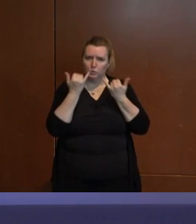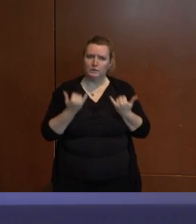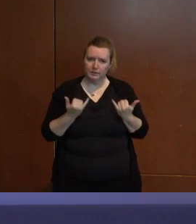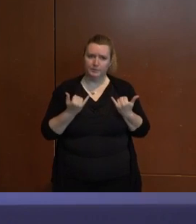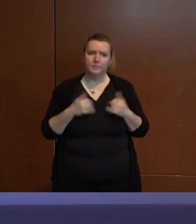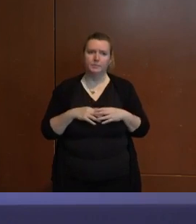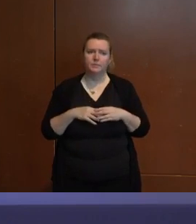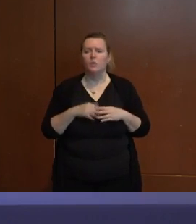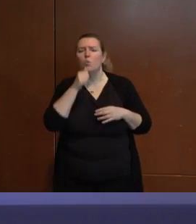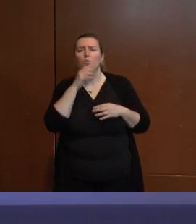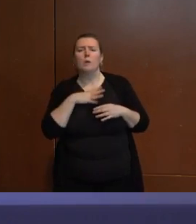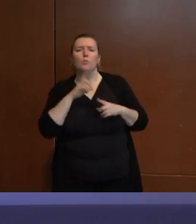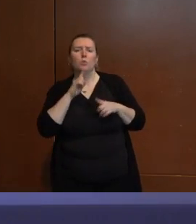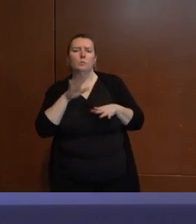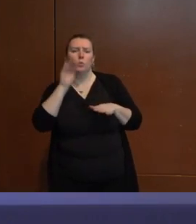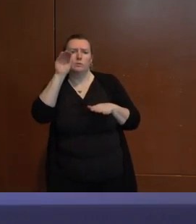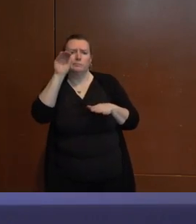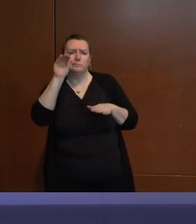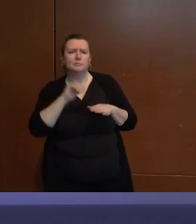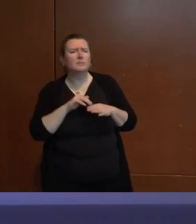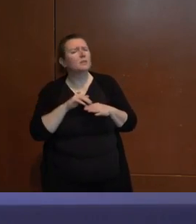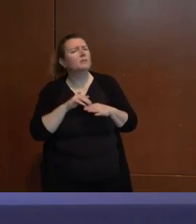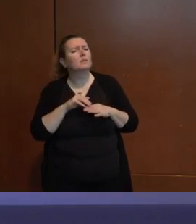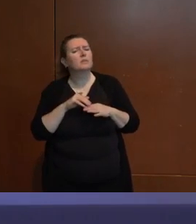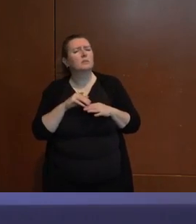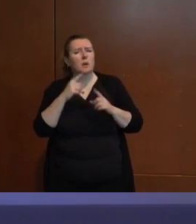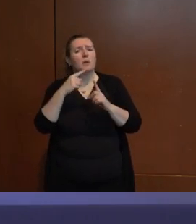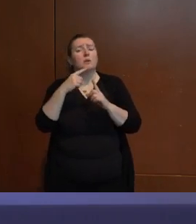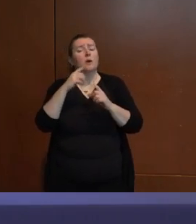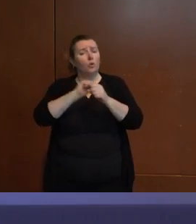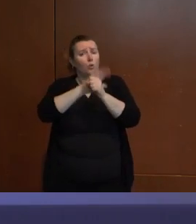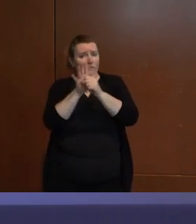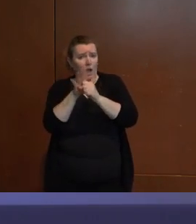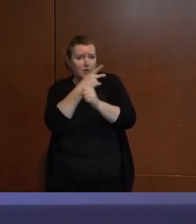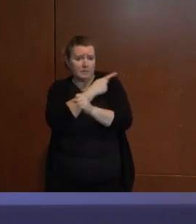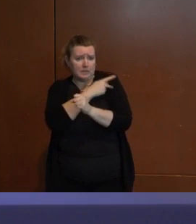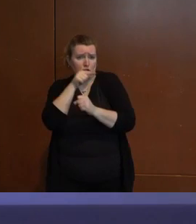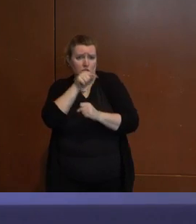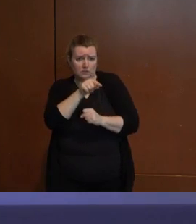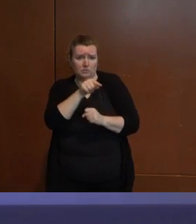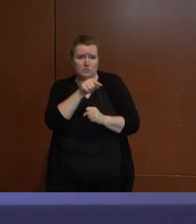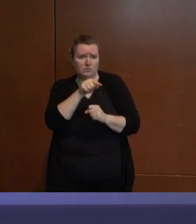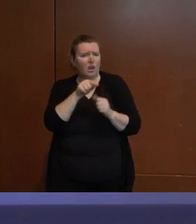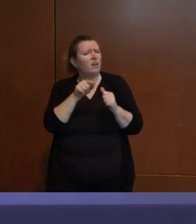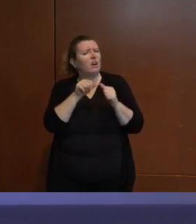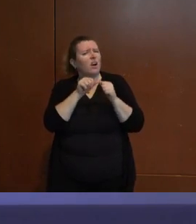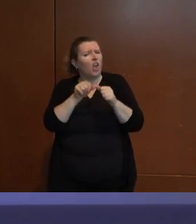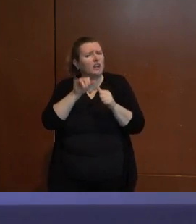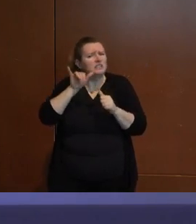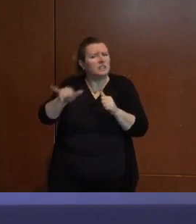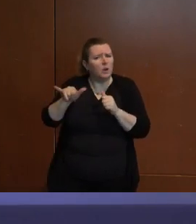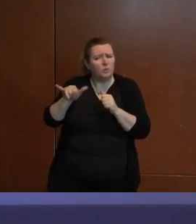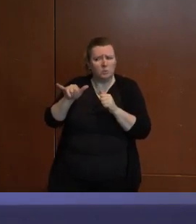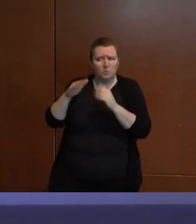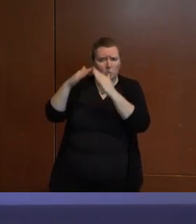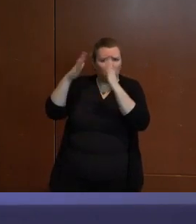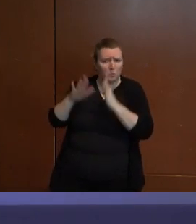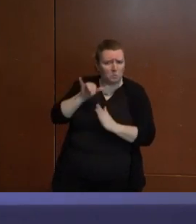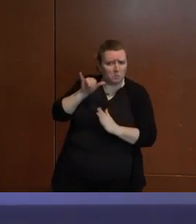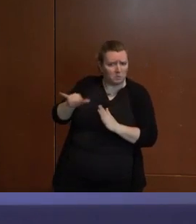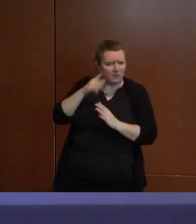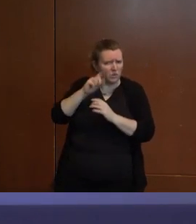long positive patients must remain at home, and have retired healthcare workers you've asked to volunteer started reporting yet? And that's it. I have to